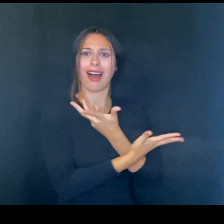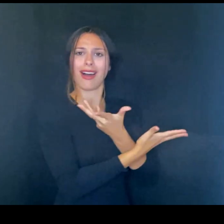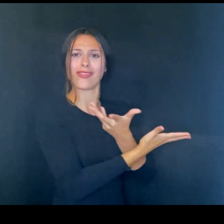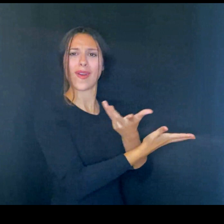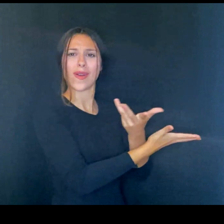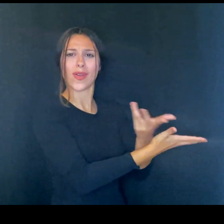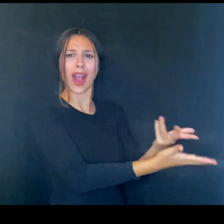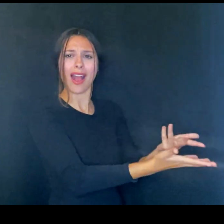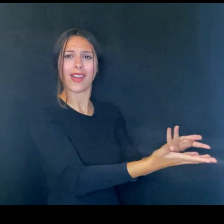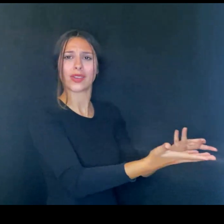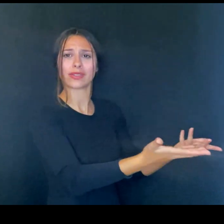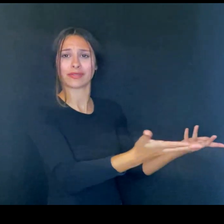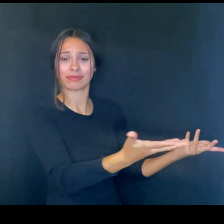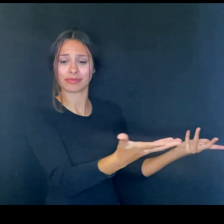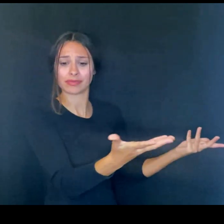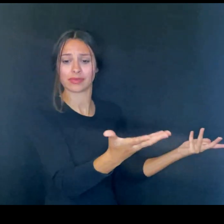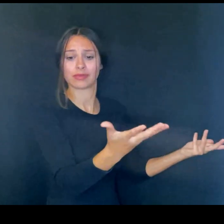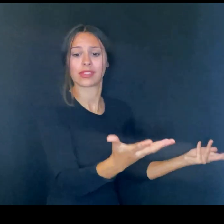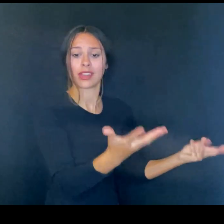All other ground.